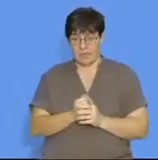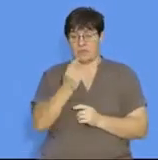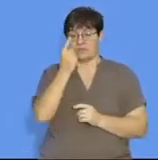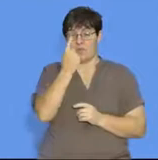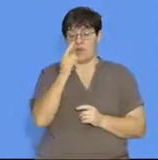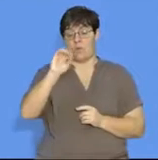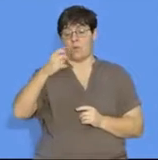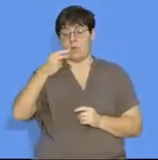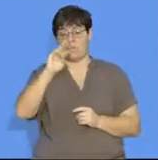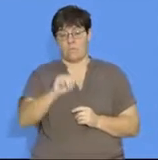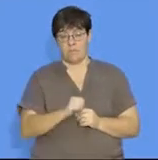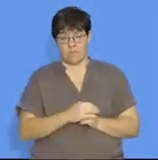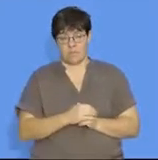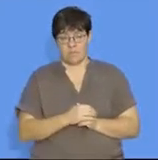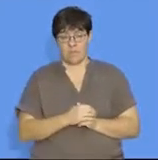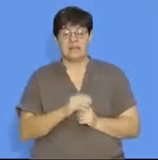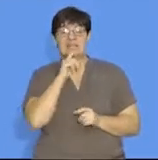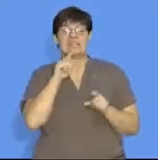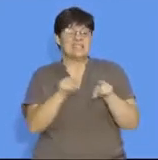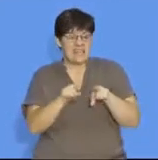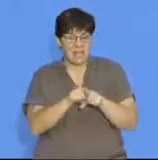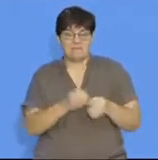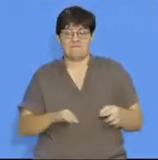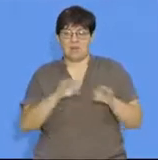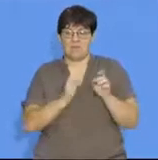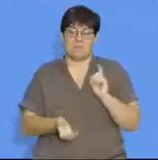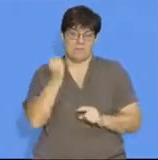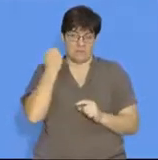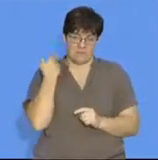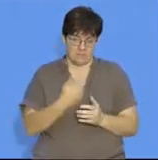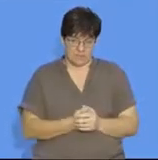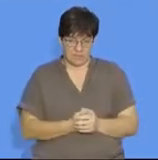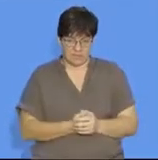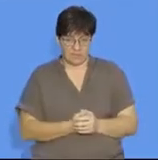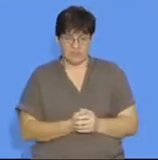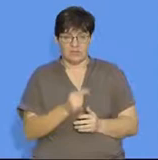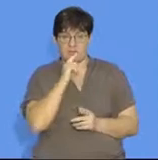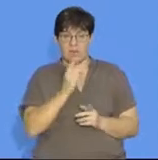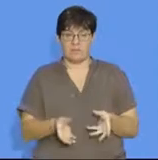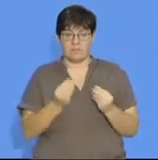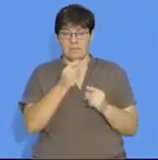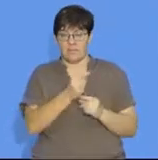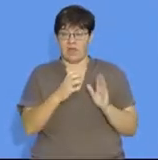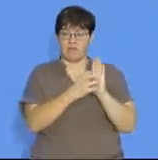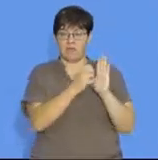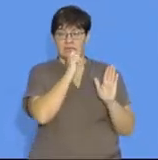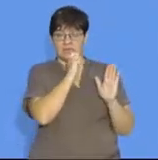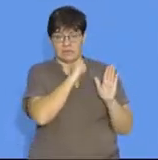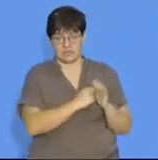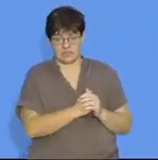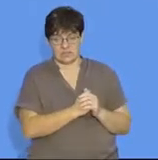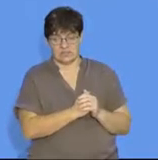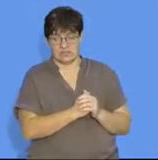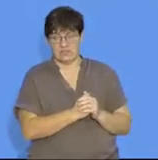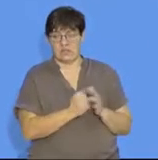1 ohm, okay? Which is the very same value that we obtained, okay? So we've managed to do that using the graph. So